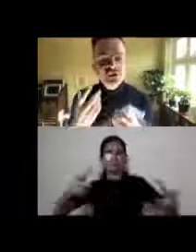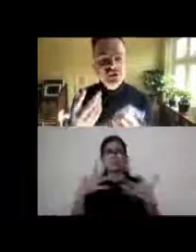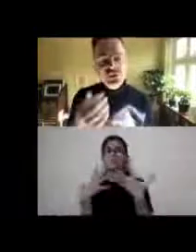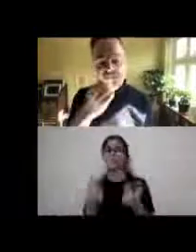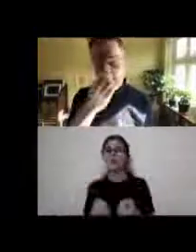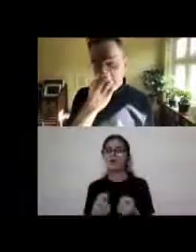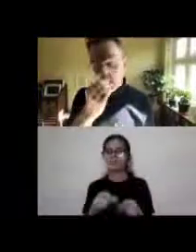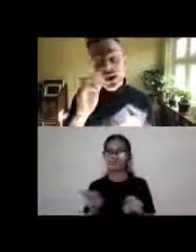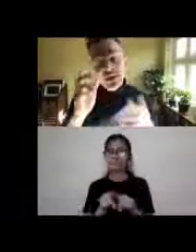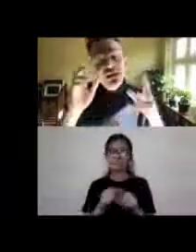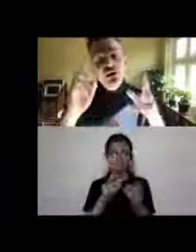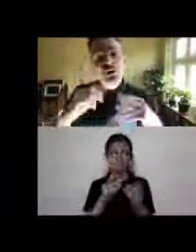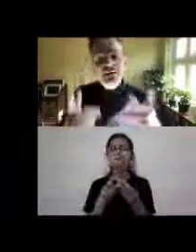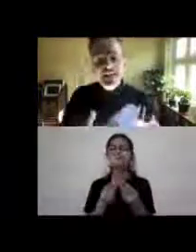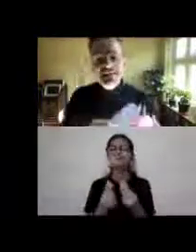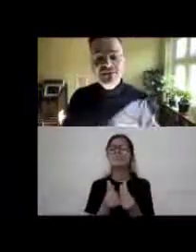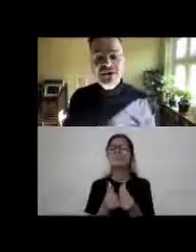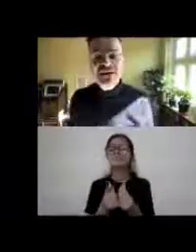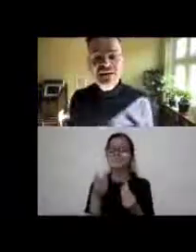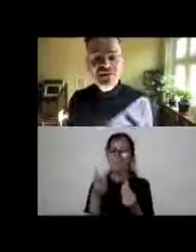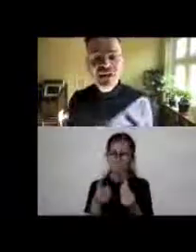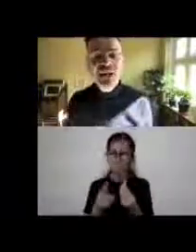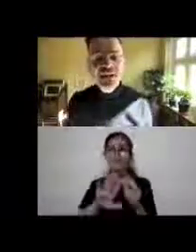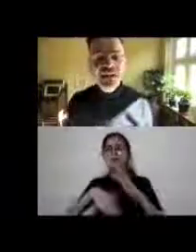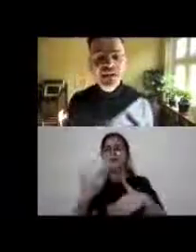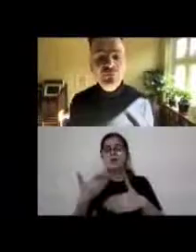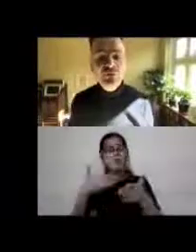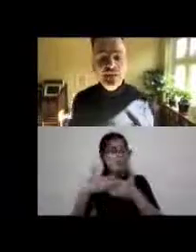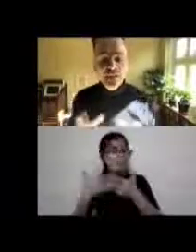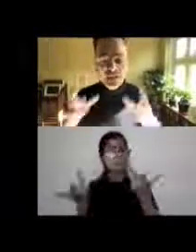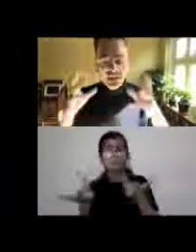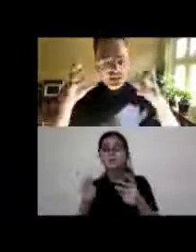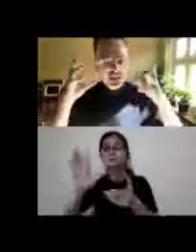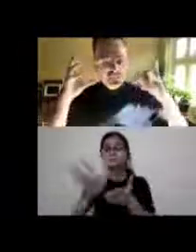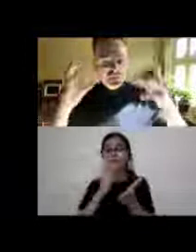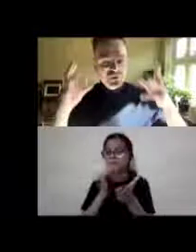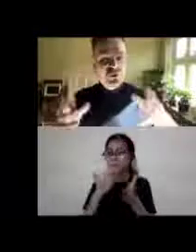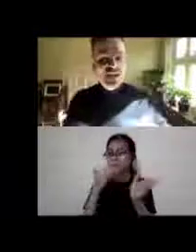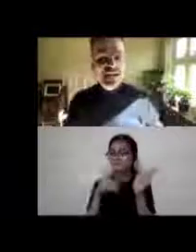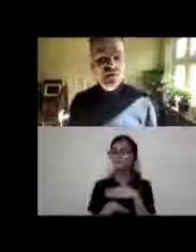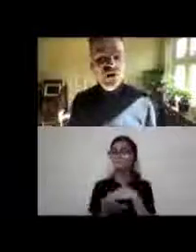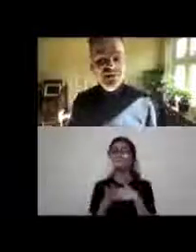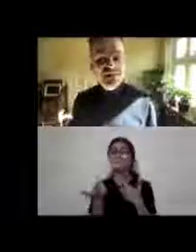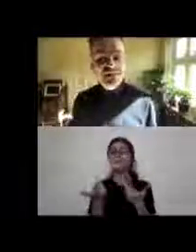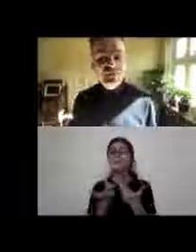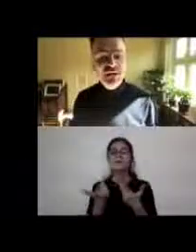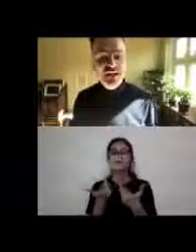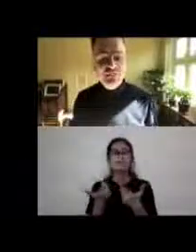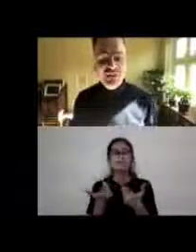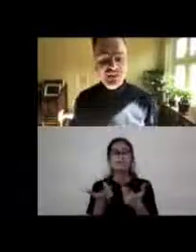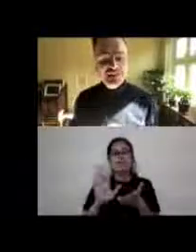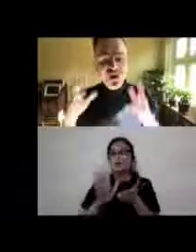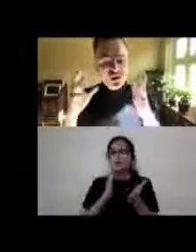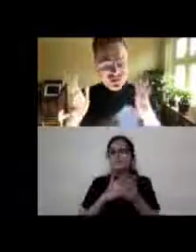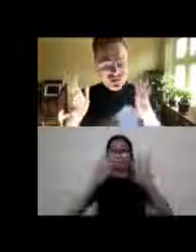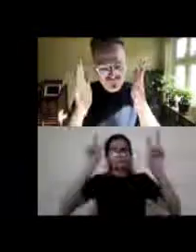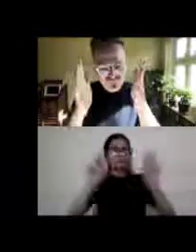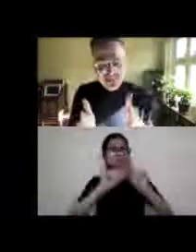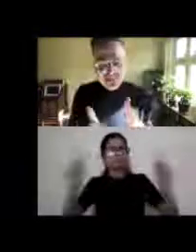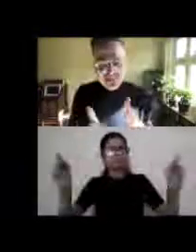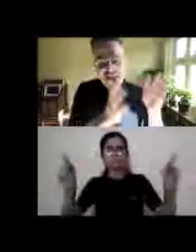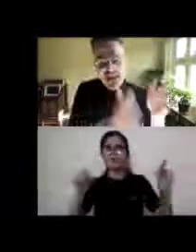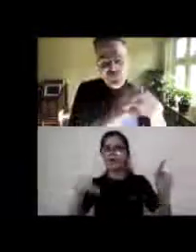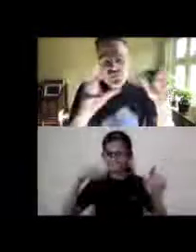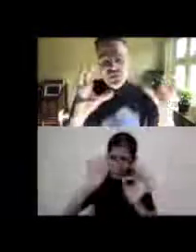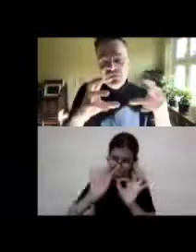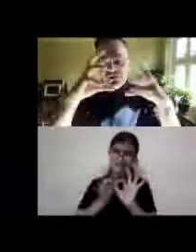our solution here, and next challenge in a library, you know, like the content of a library is not